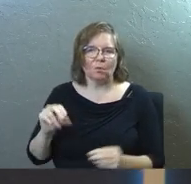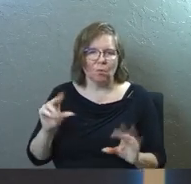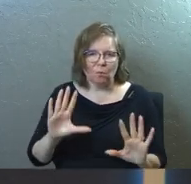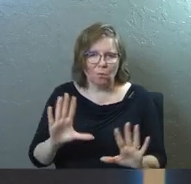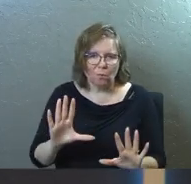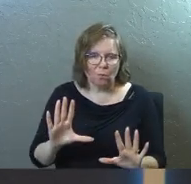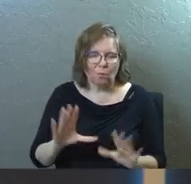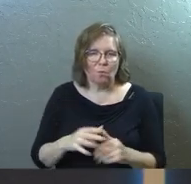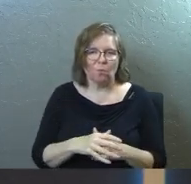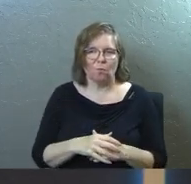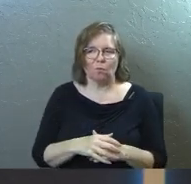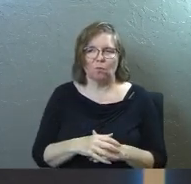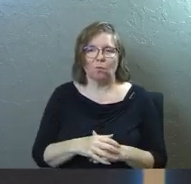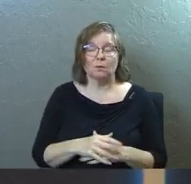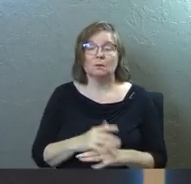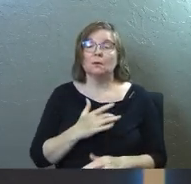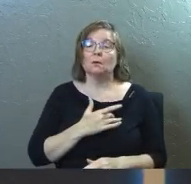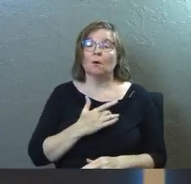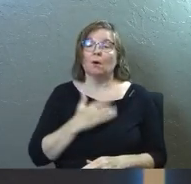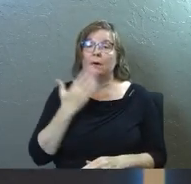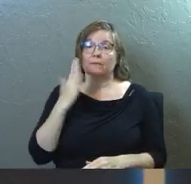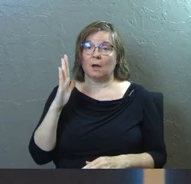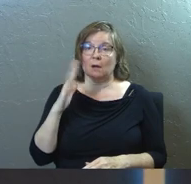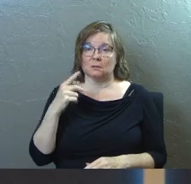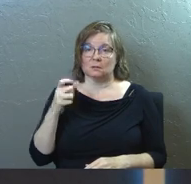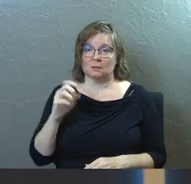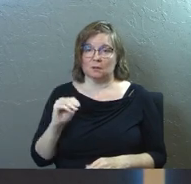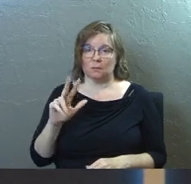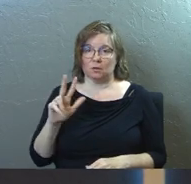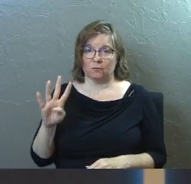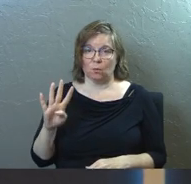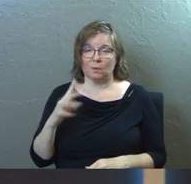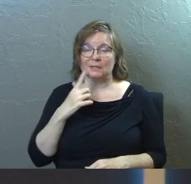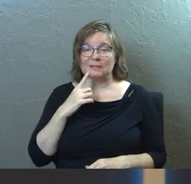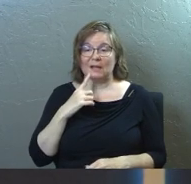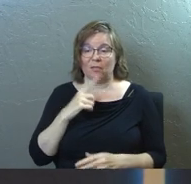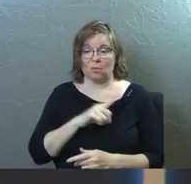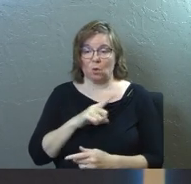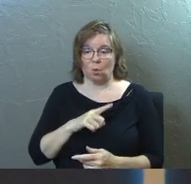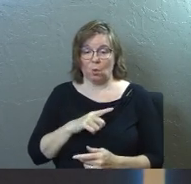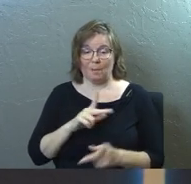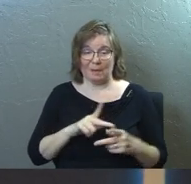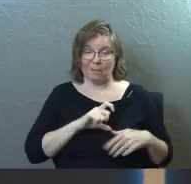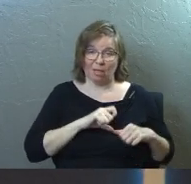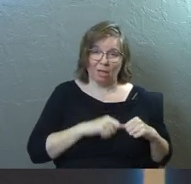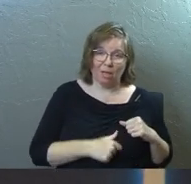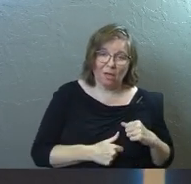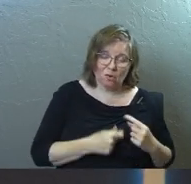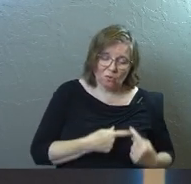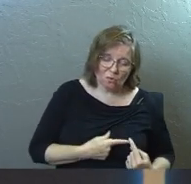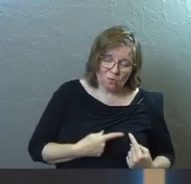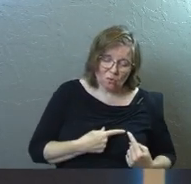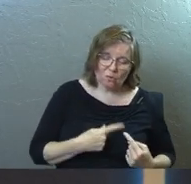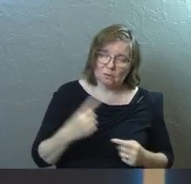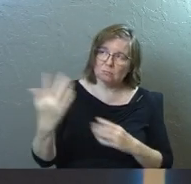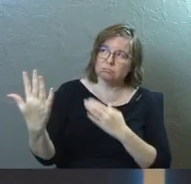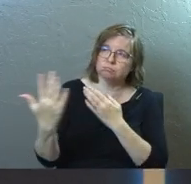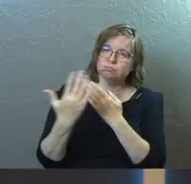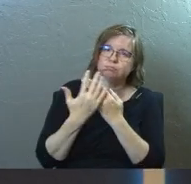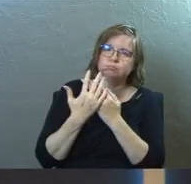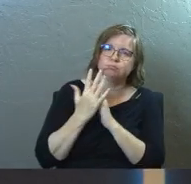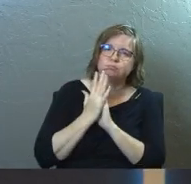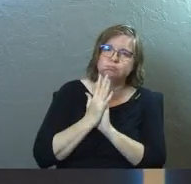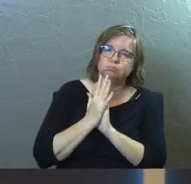No, that's not the heart of the Father. Here's the heart of the Father. Psalm 34:18 says, "The Lord is close to the brokenhearted. He rescues those whose spirits are